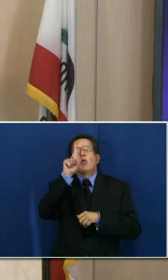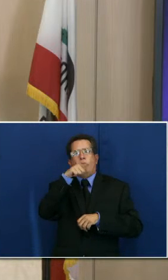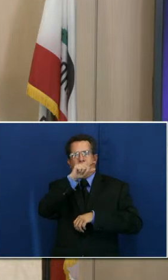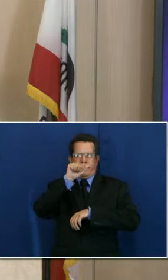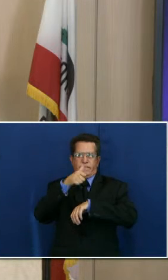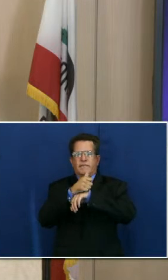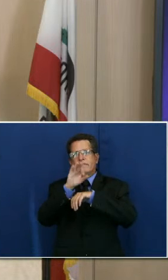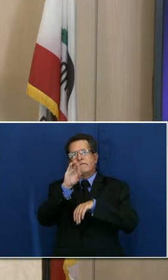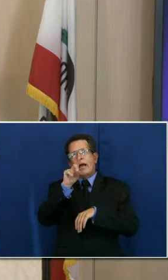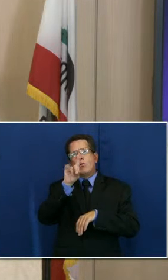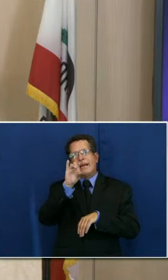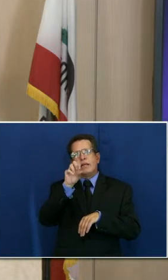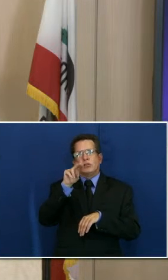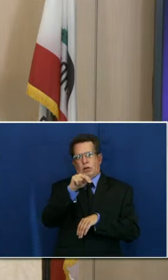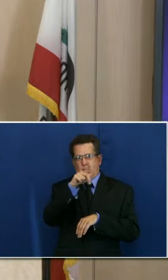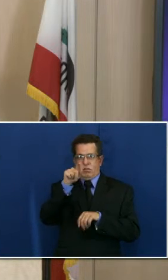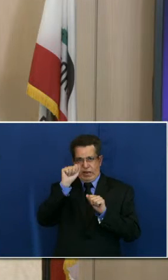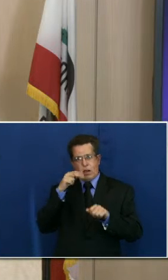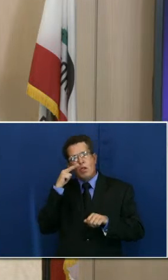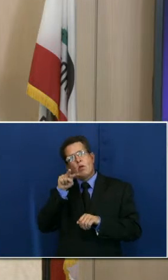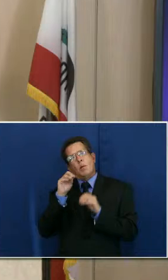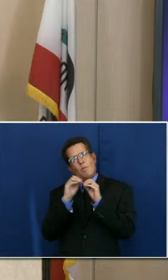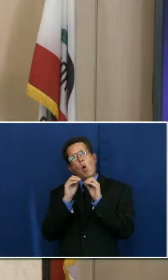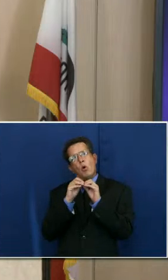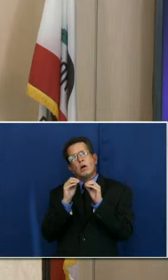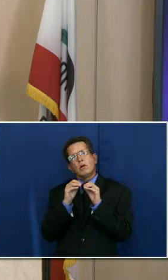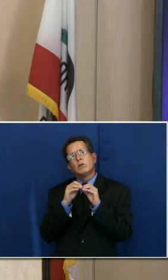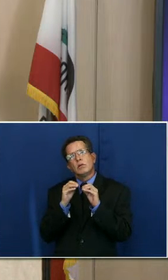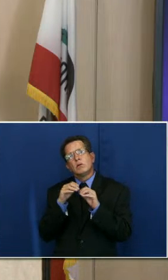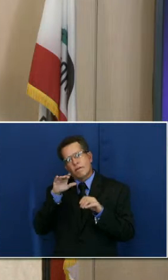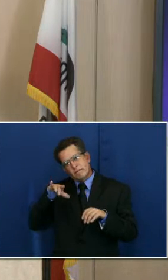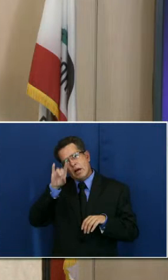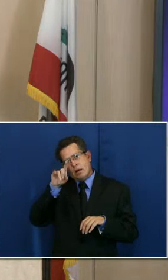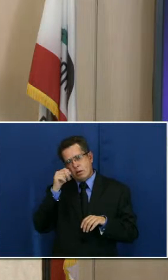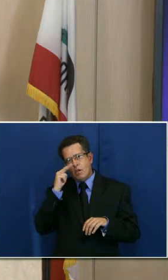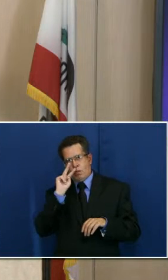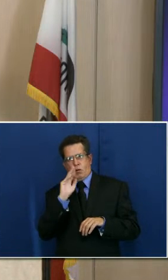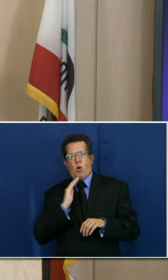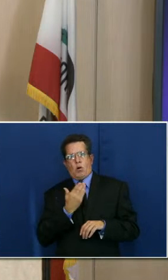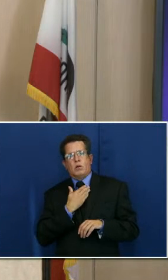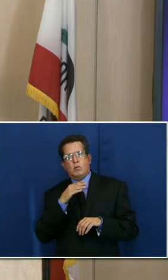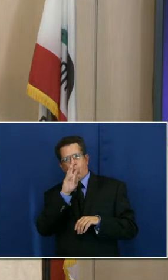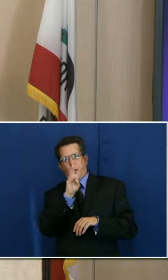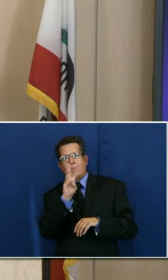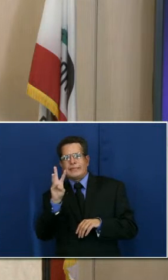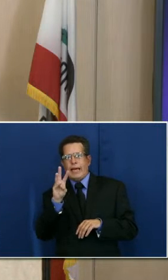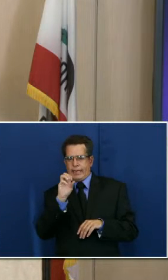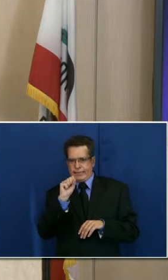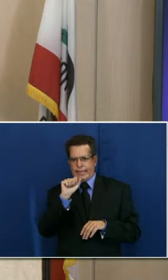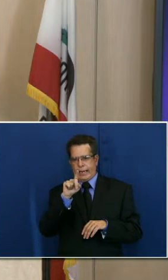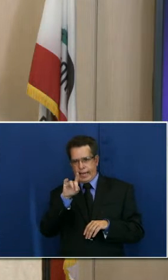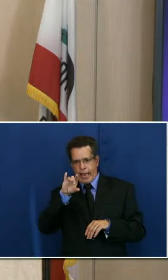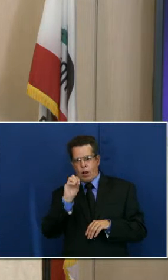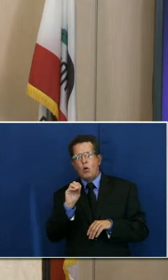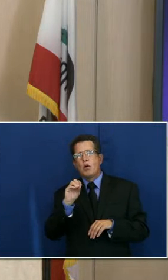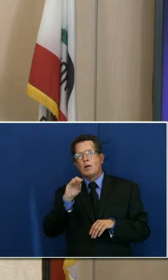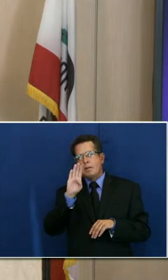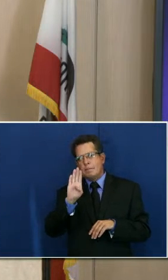program, so more information, if you need to gain more information, please visit